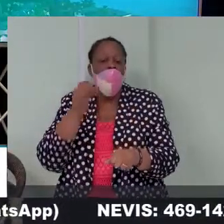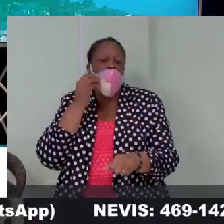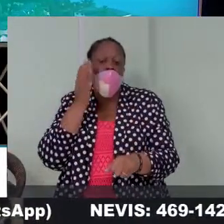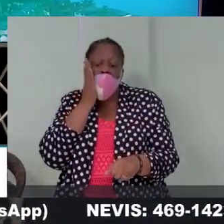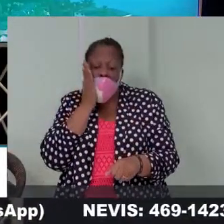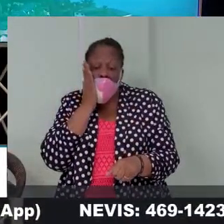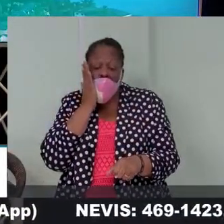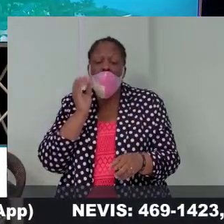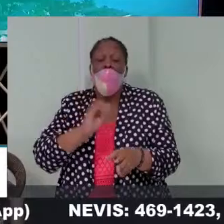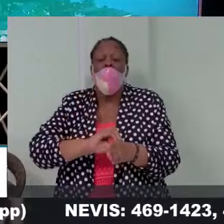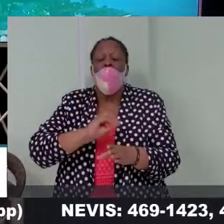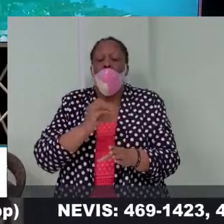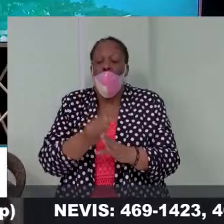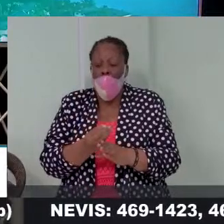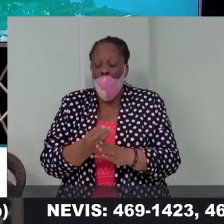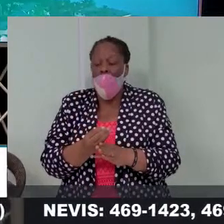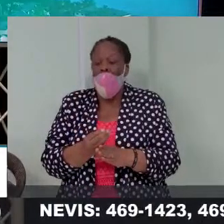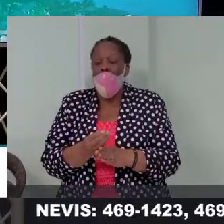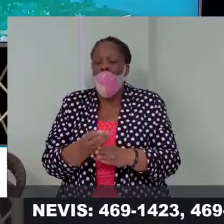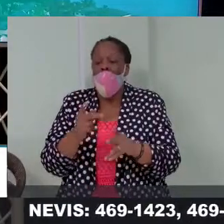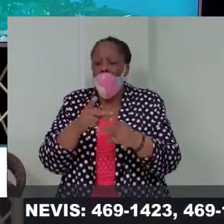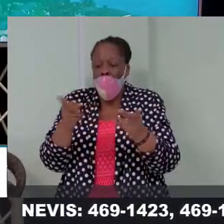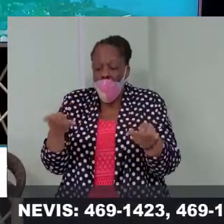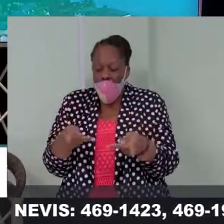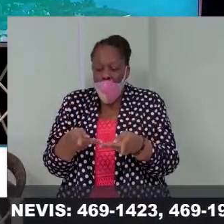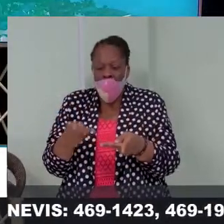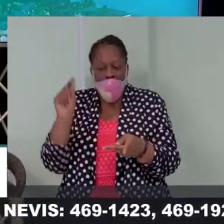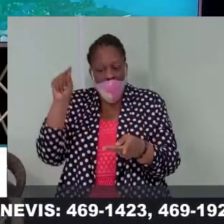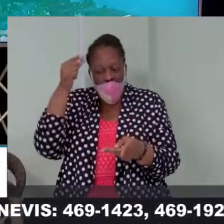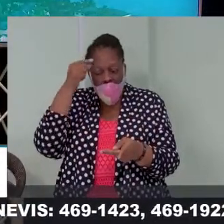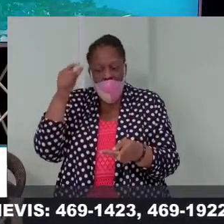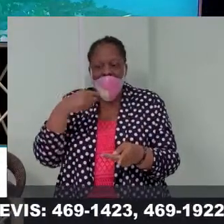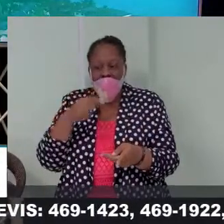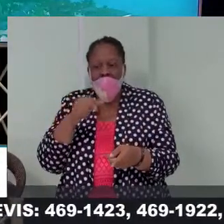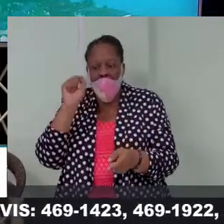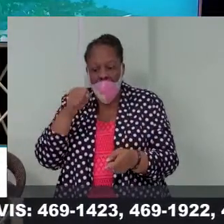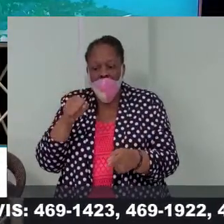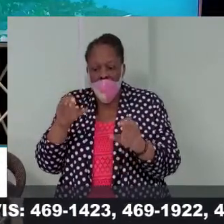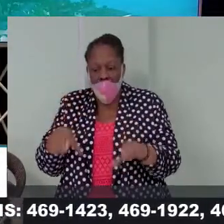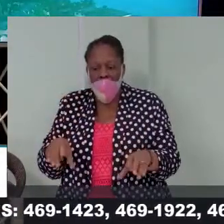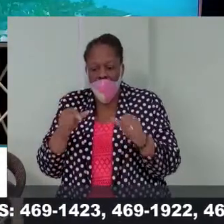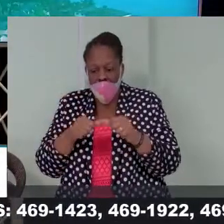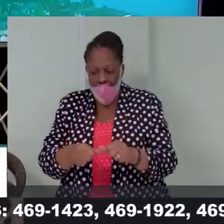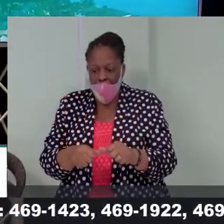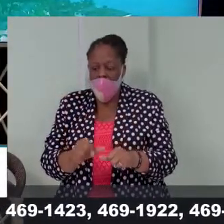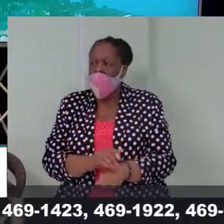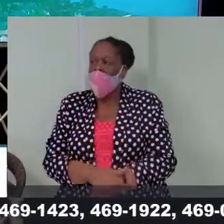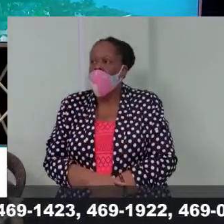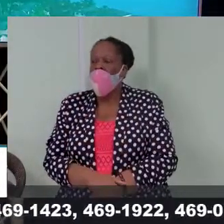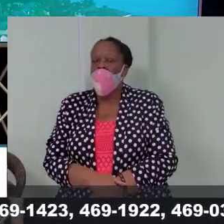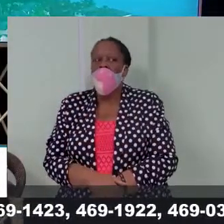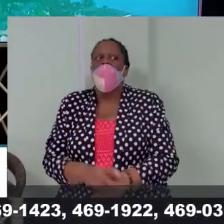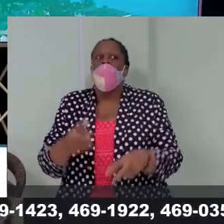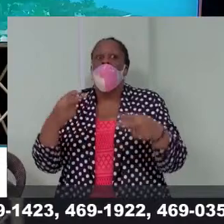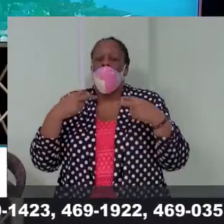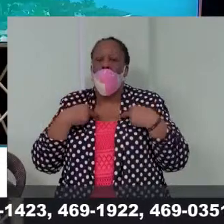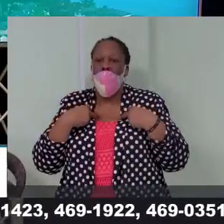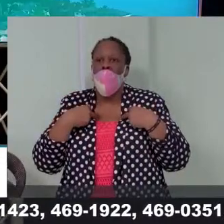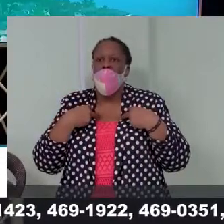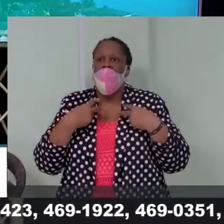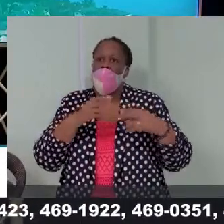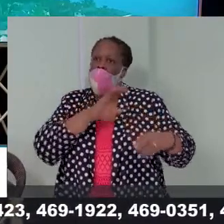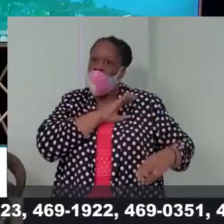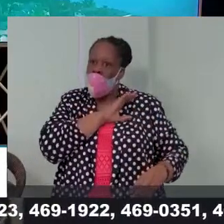so if it's OTI, there is police and there are compliance officers providing